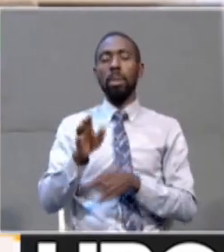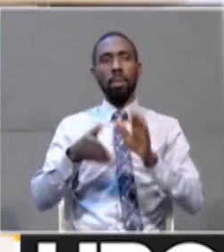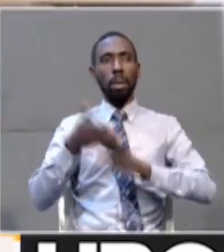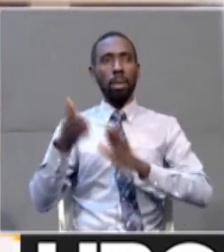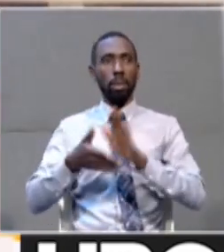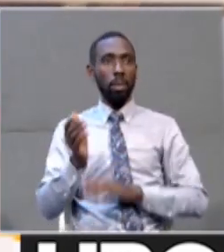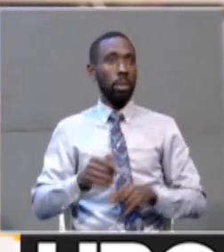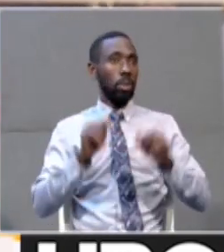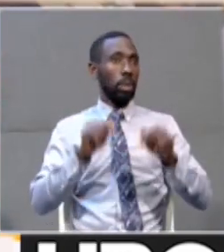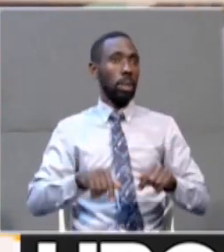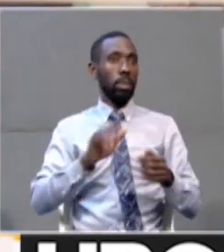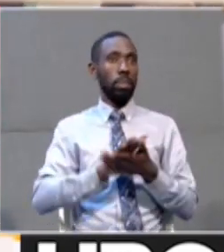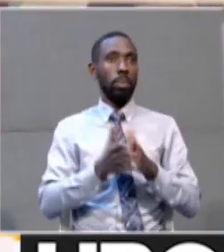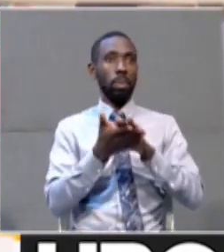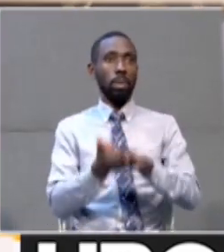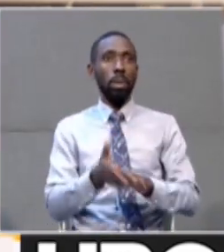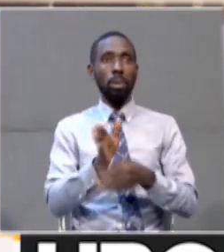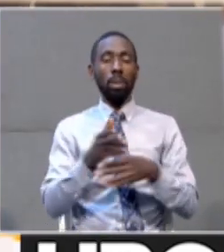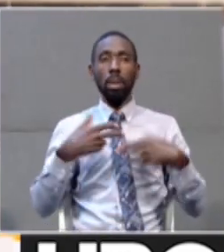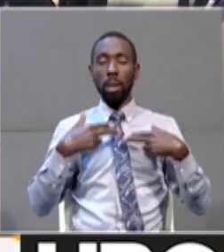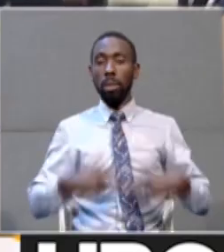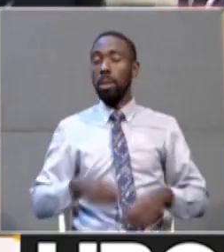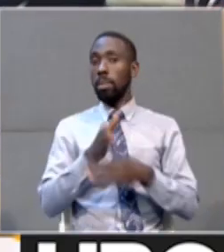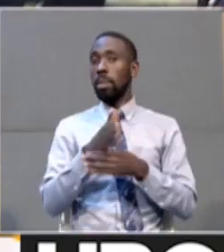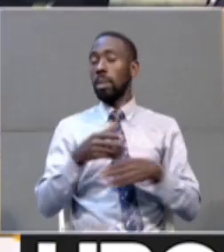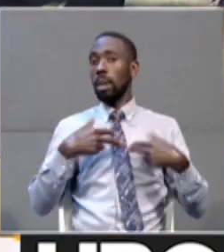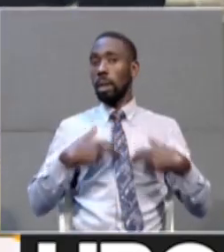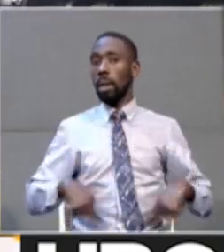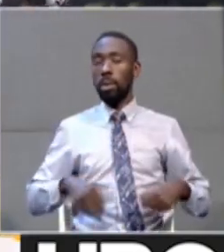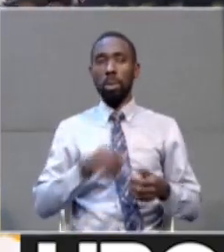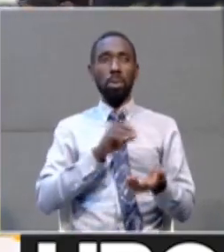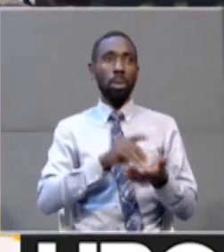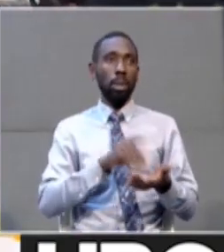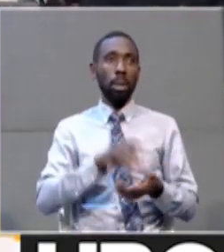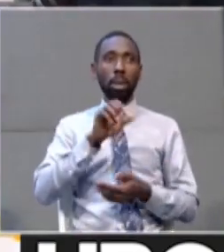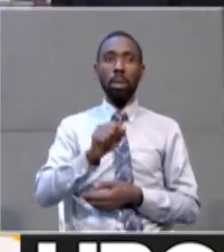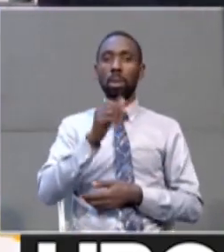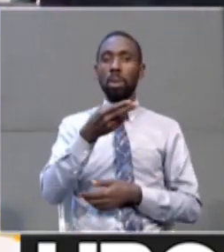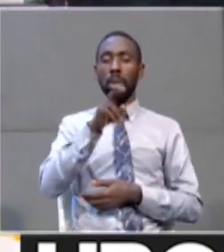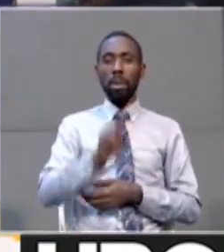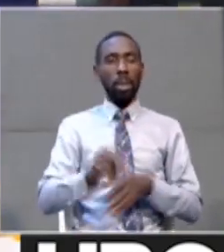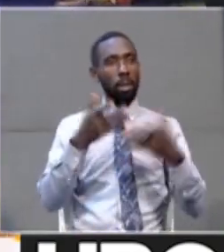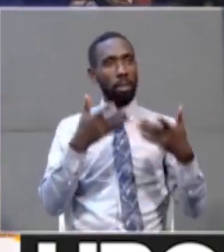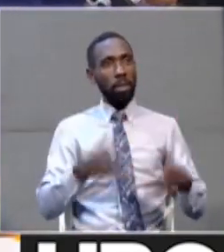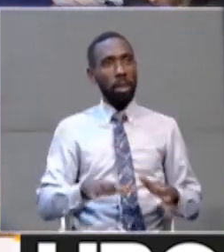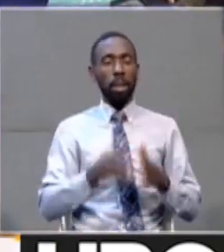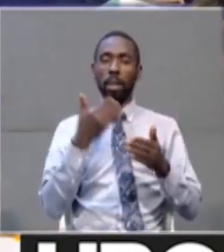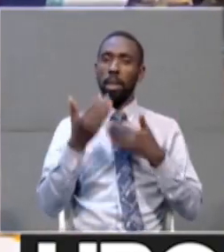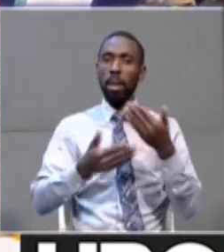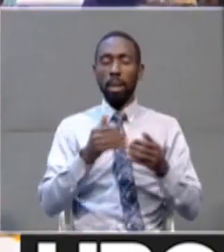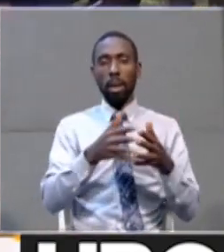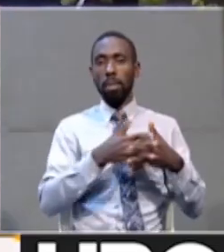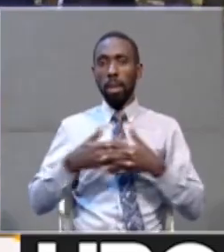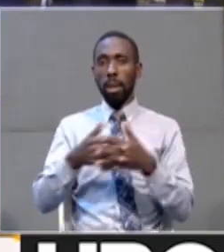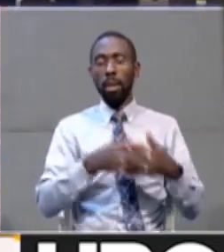with HIV to have an X-ray at least once every year. Receiving the portable digital X-ray equipment at Ministry of Health headquarters,